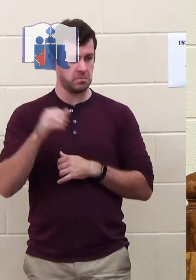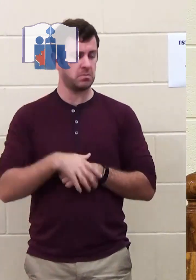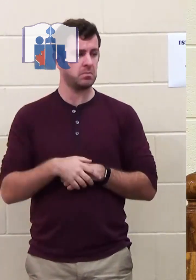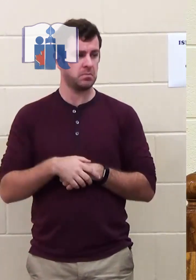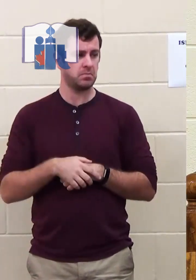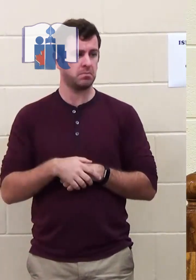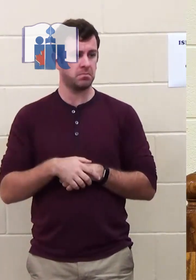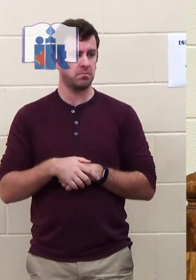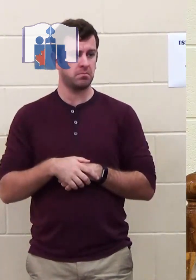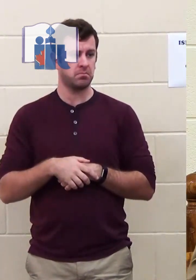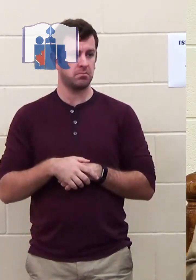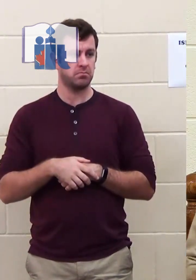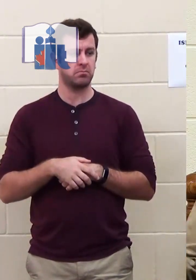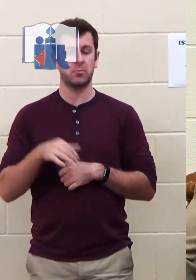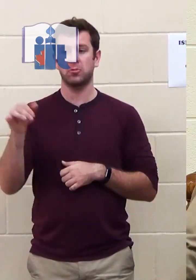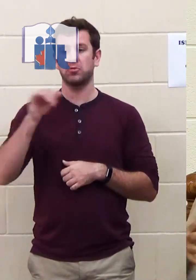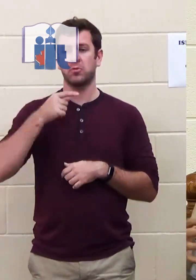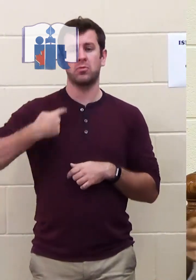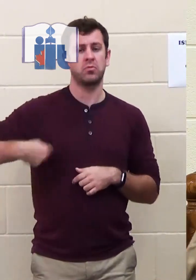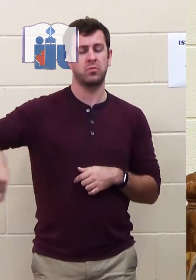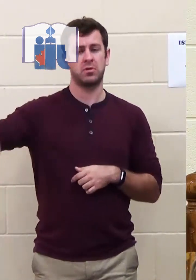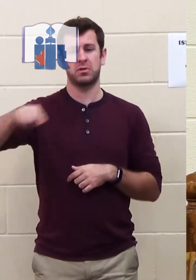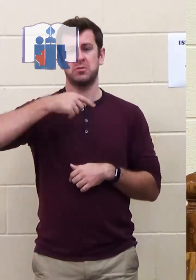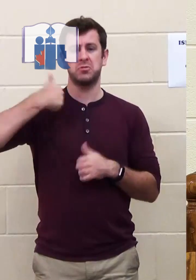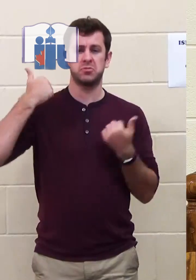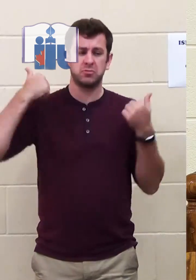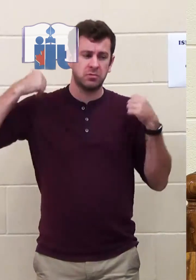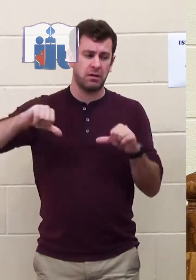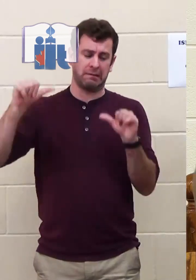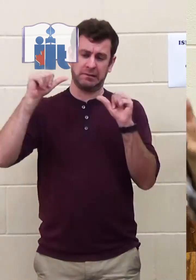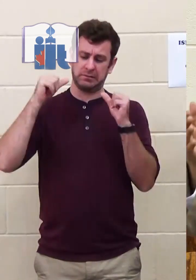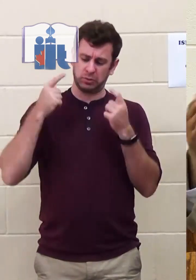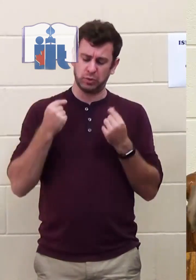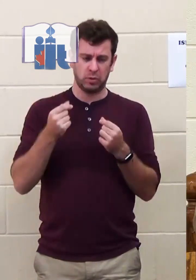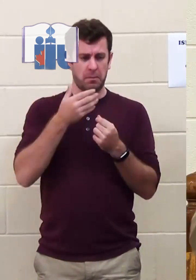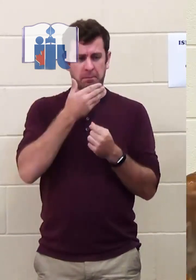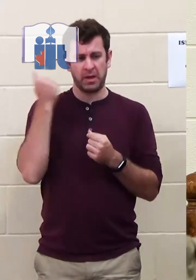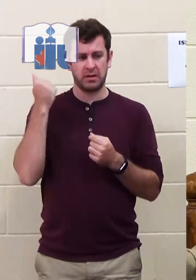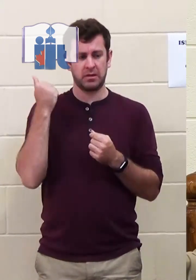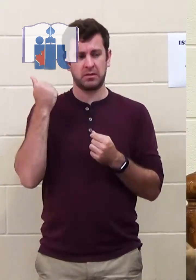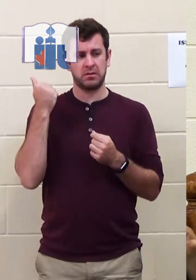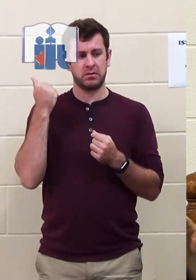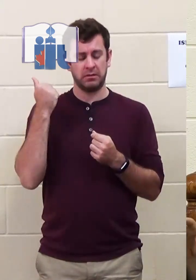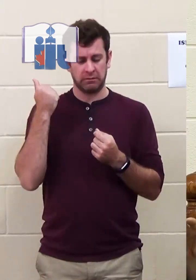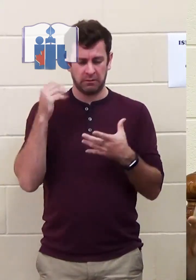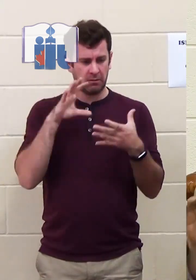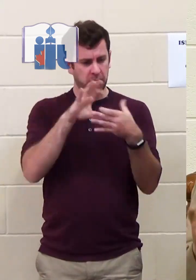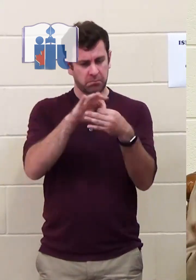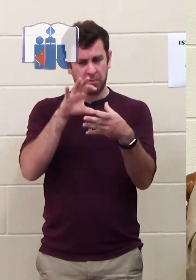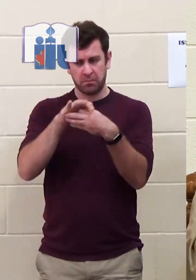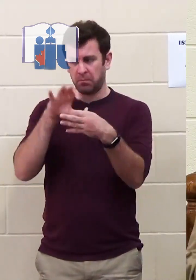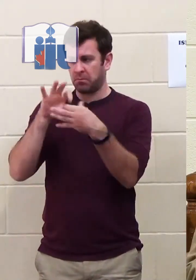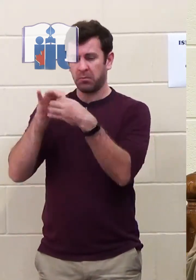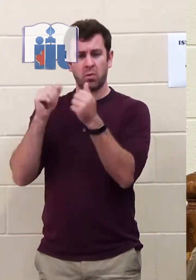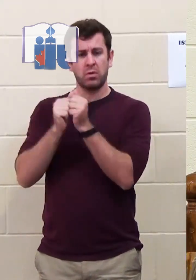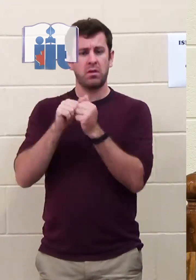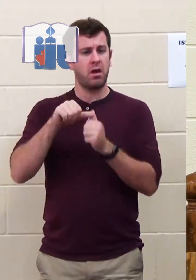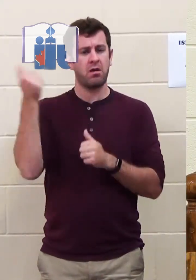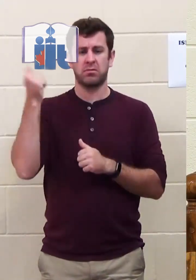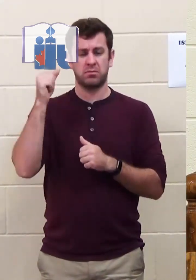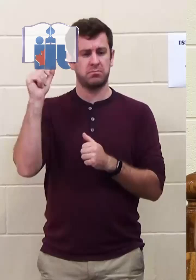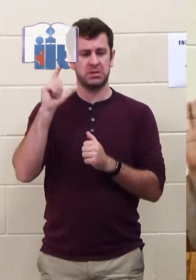Let us also try our best to unite with other Muslims. Try to